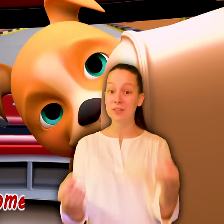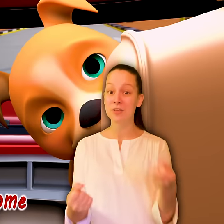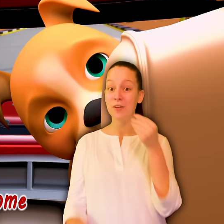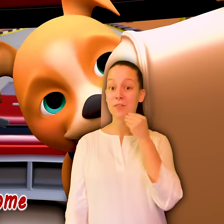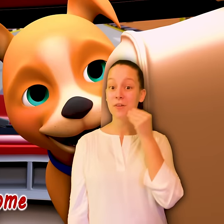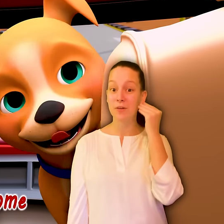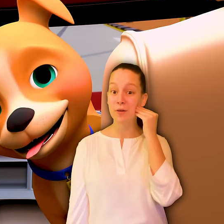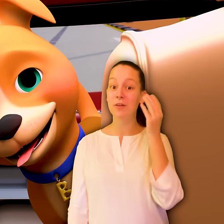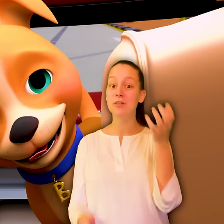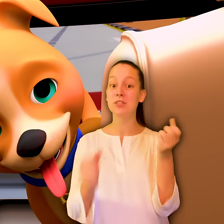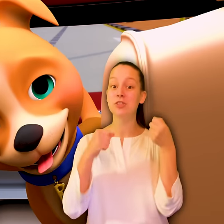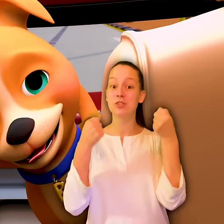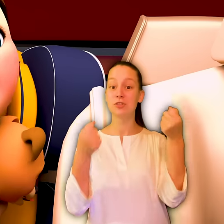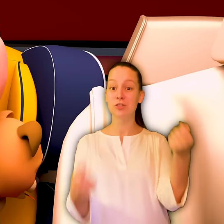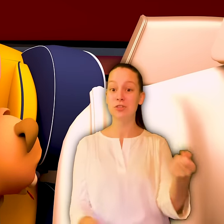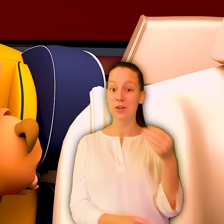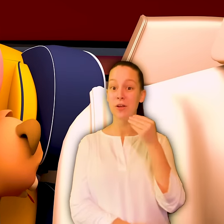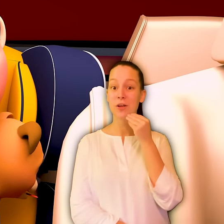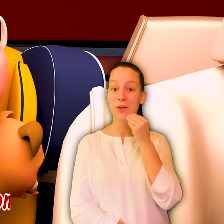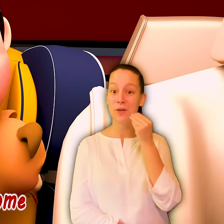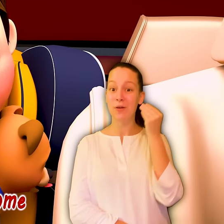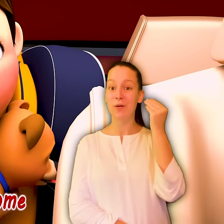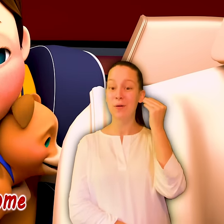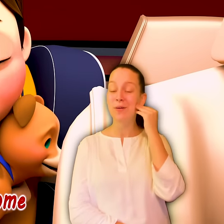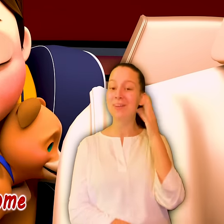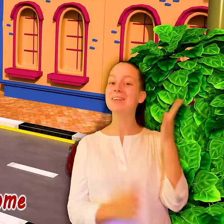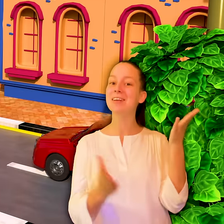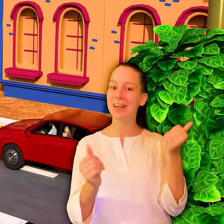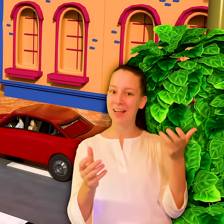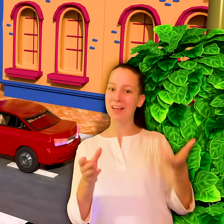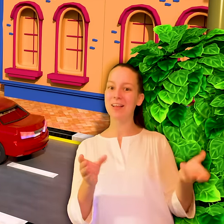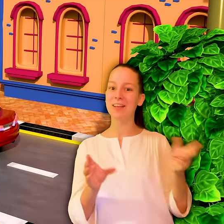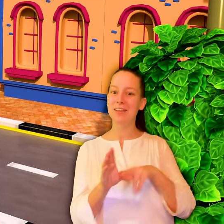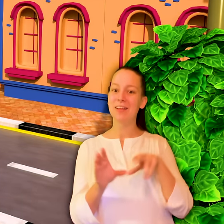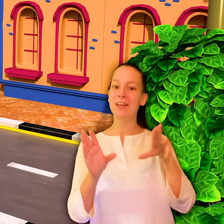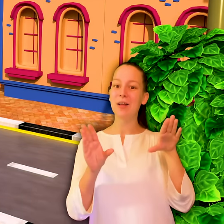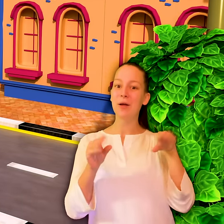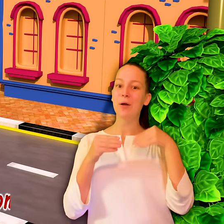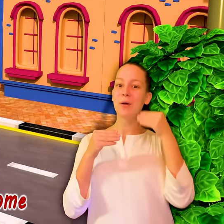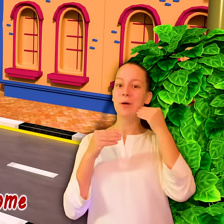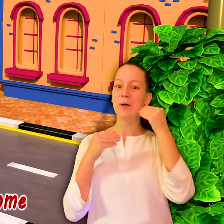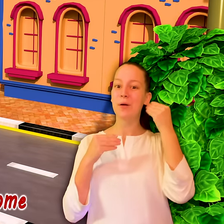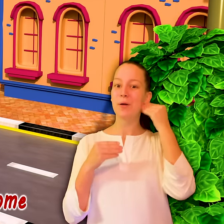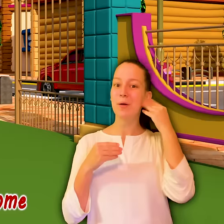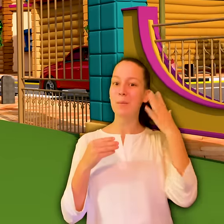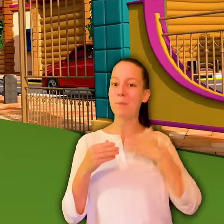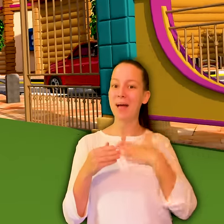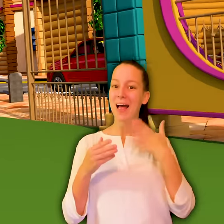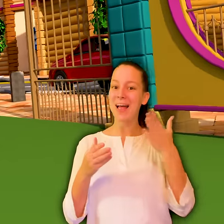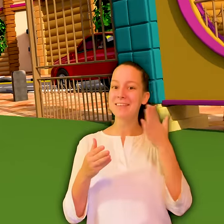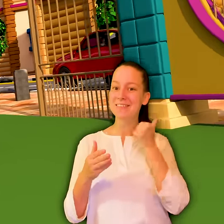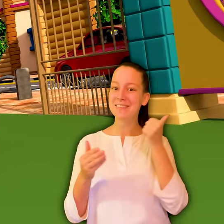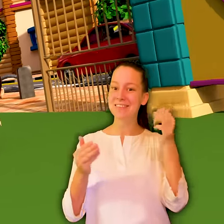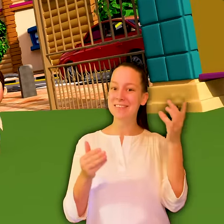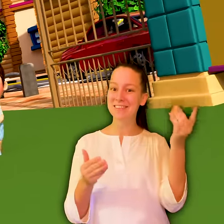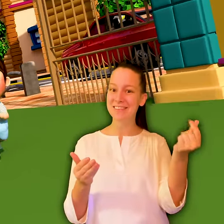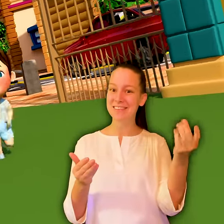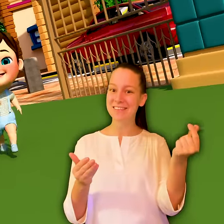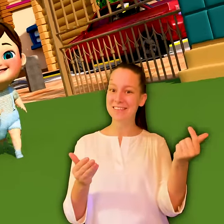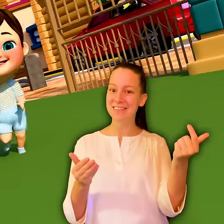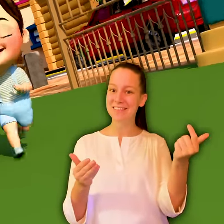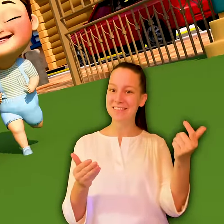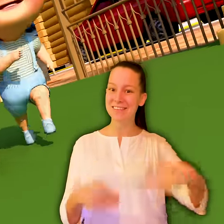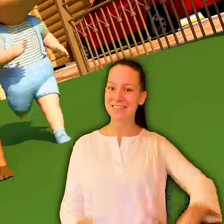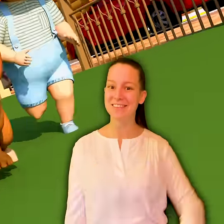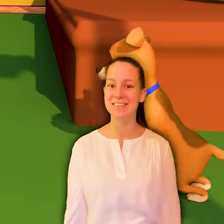now and ride back home right back home right back home let's go now and ride back home my sweet